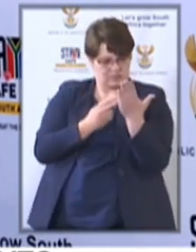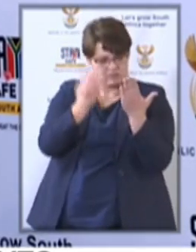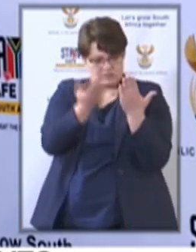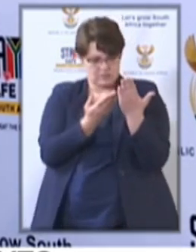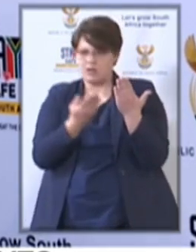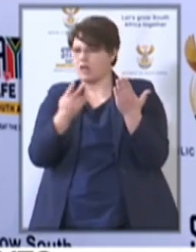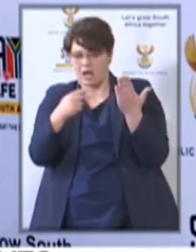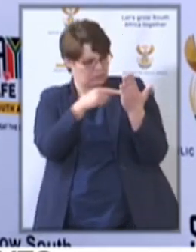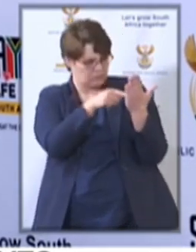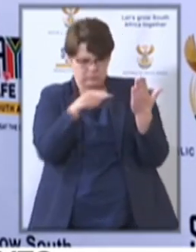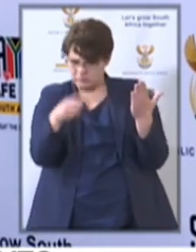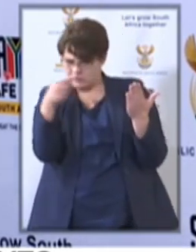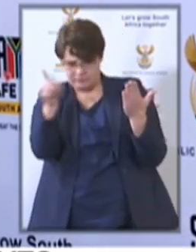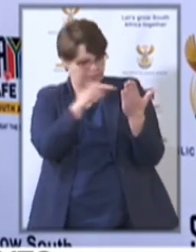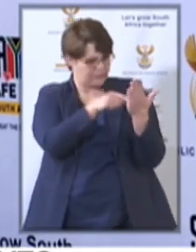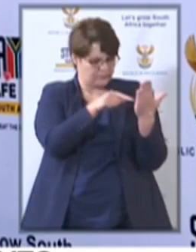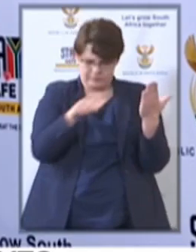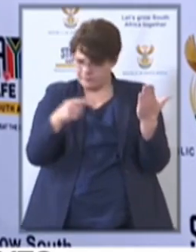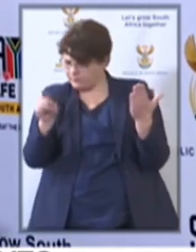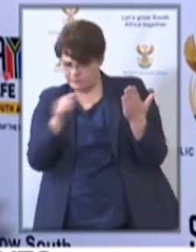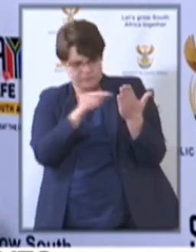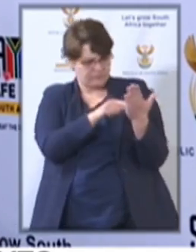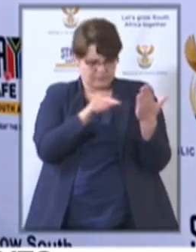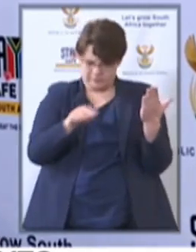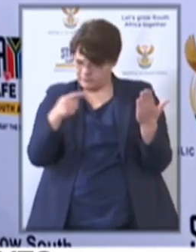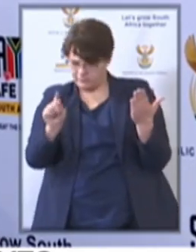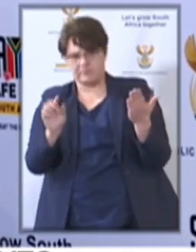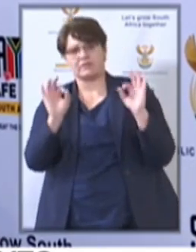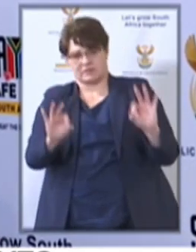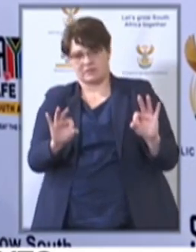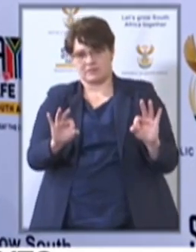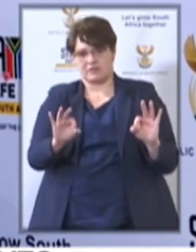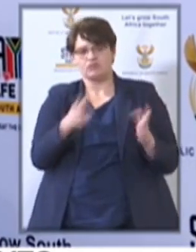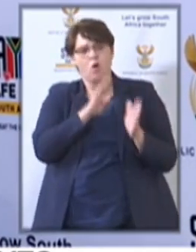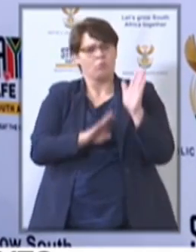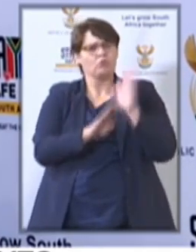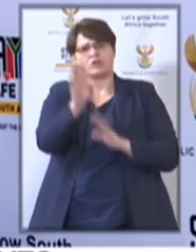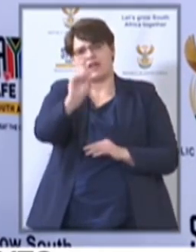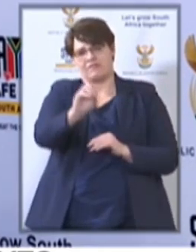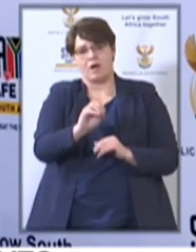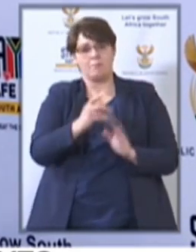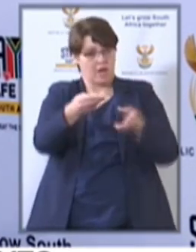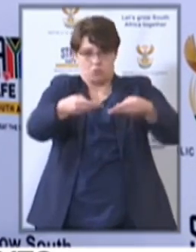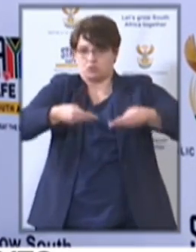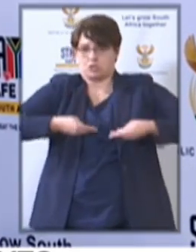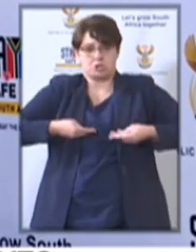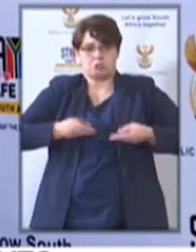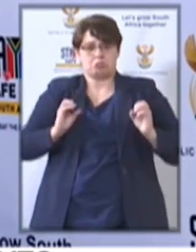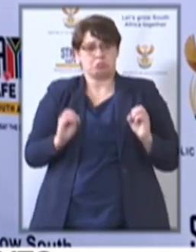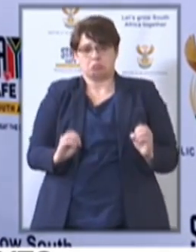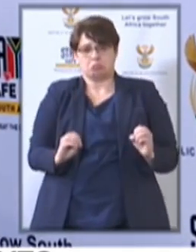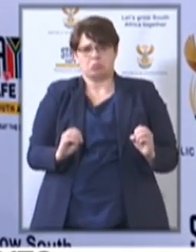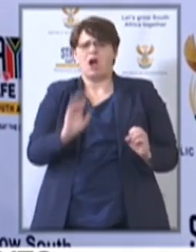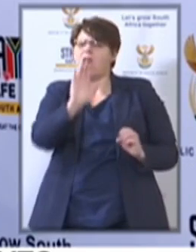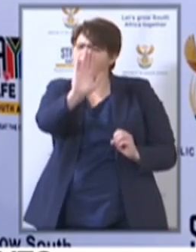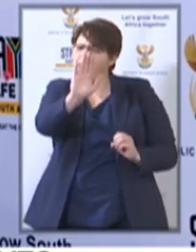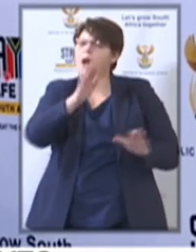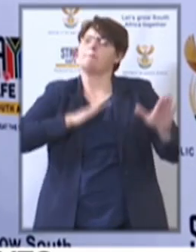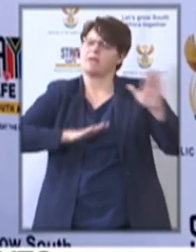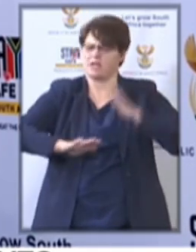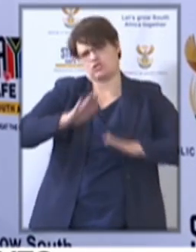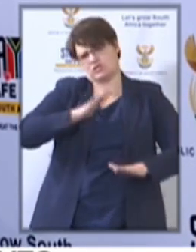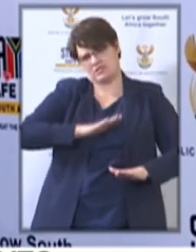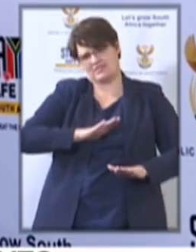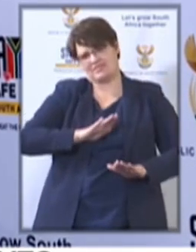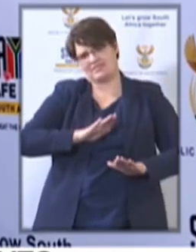verification and vetting. So there is progress. Those who have not received, be patient. You